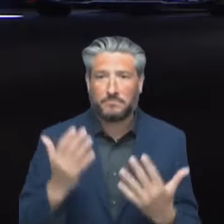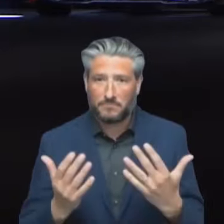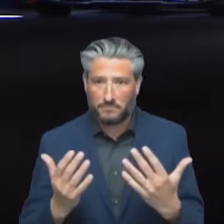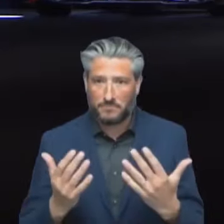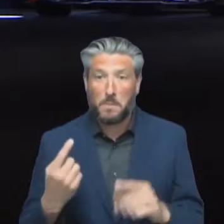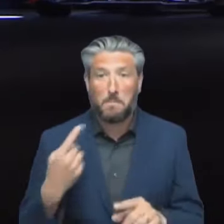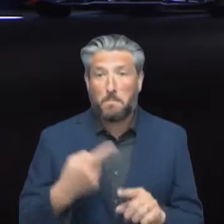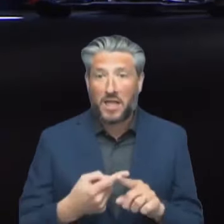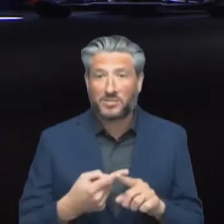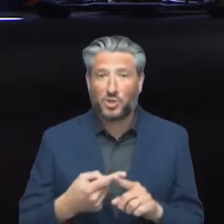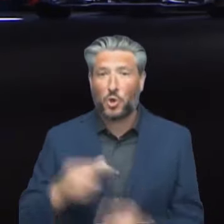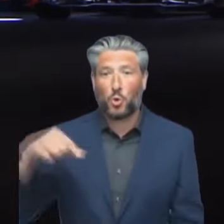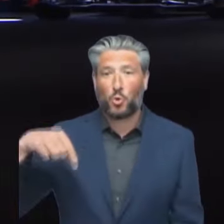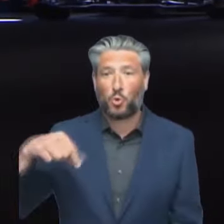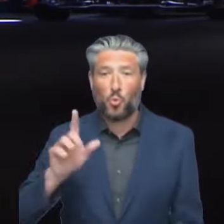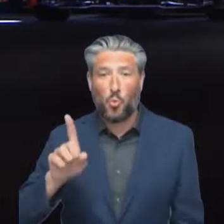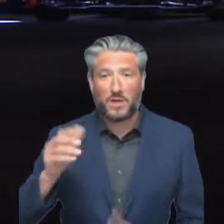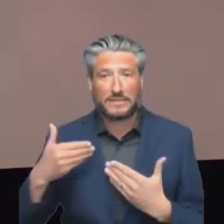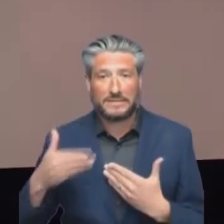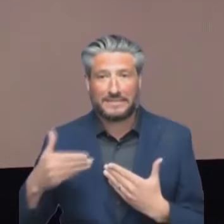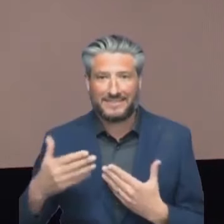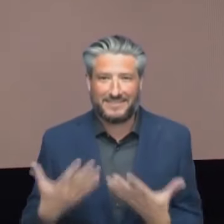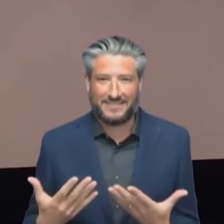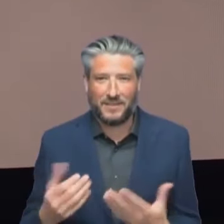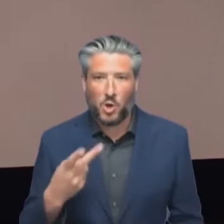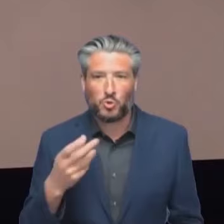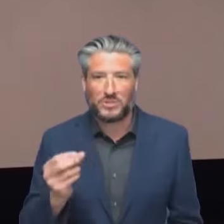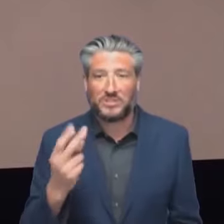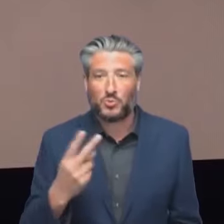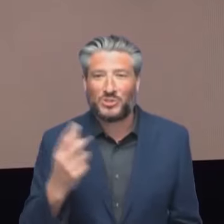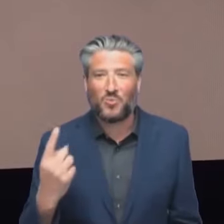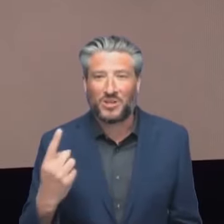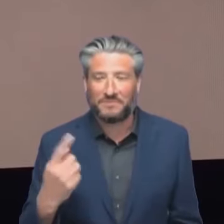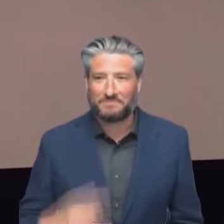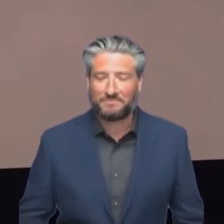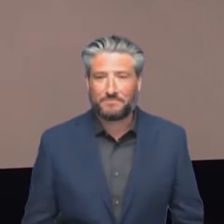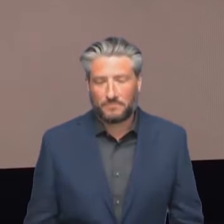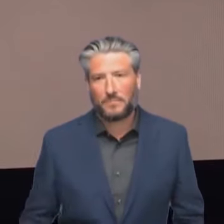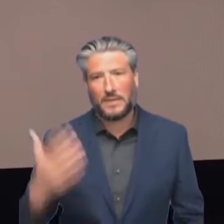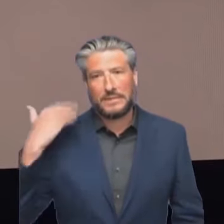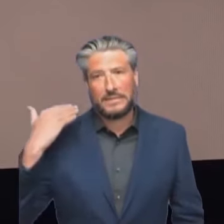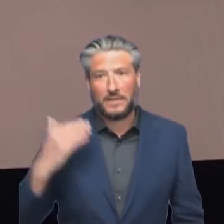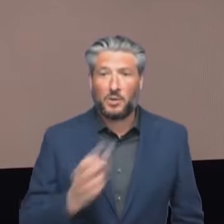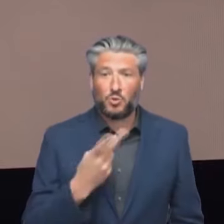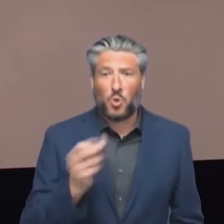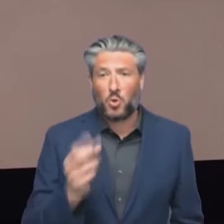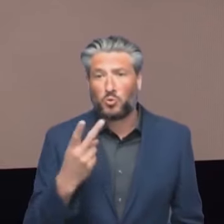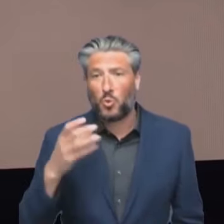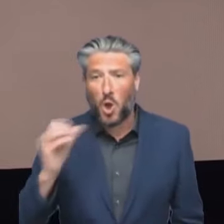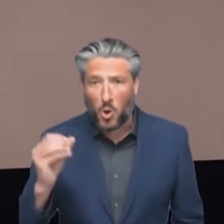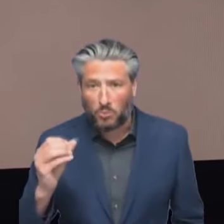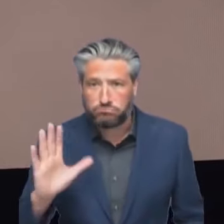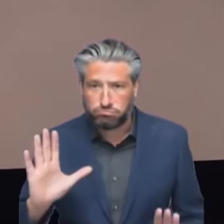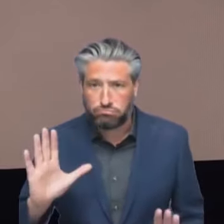As Jean-Dominique has just recalled, the year 2020 was marked by the global pandemic. Quite obviously, this crisis